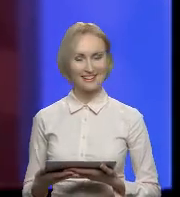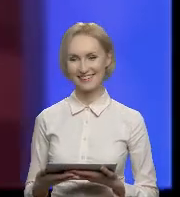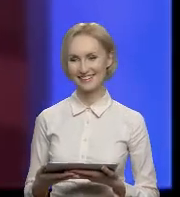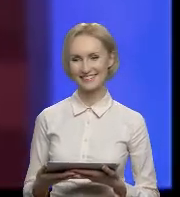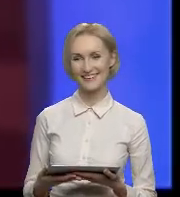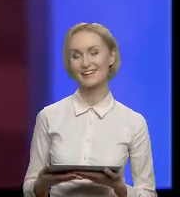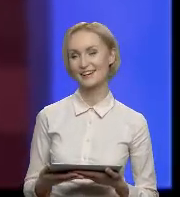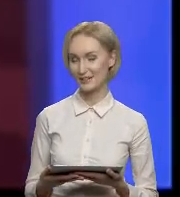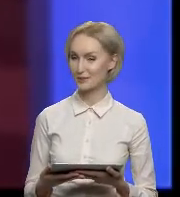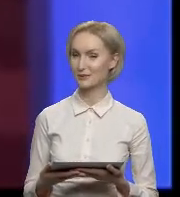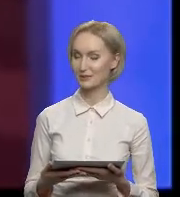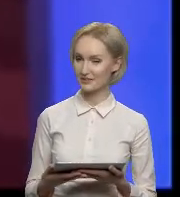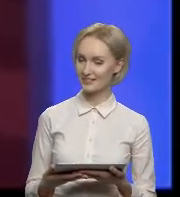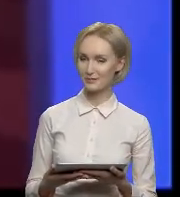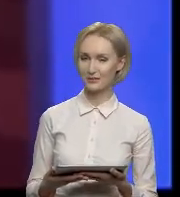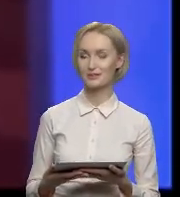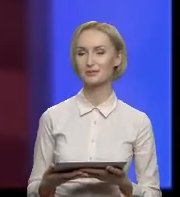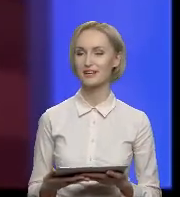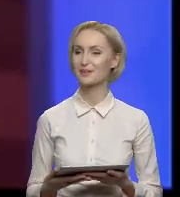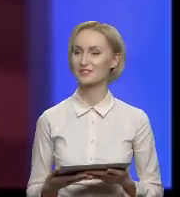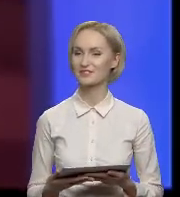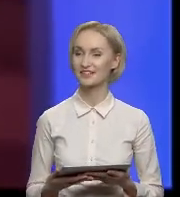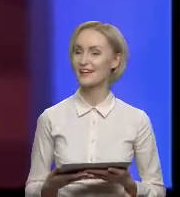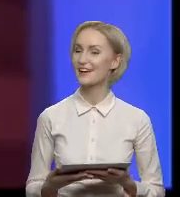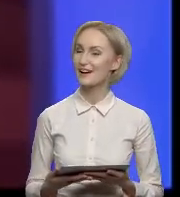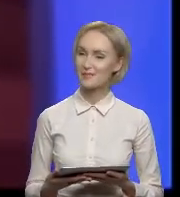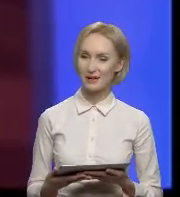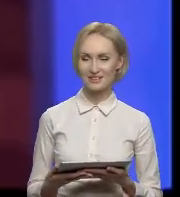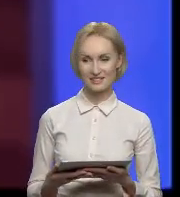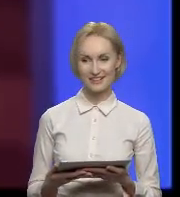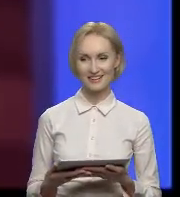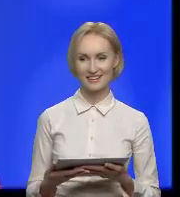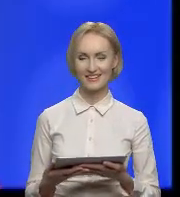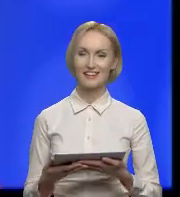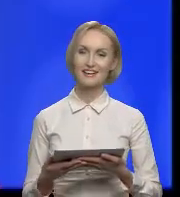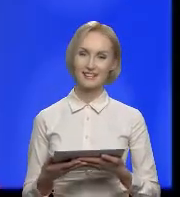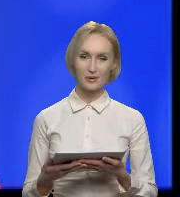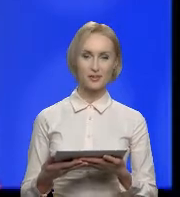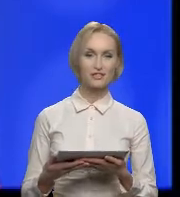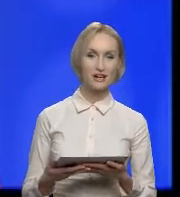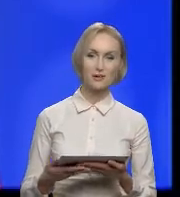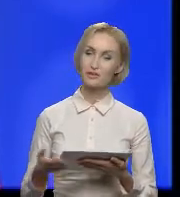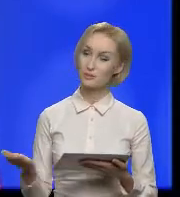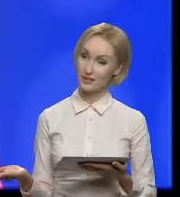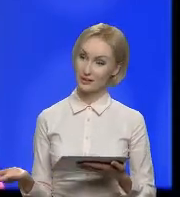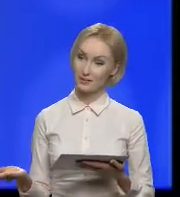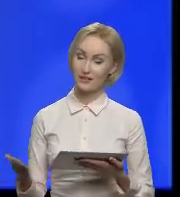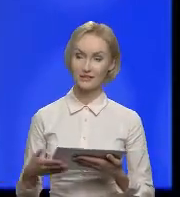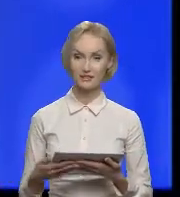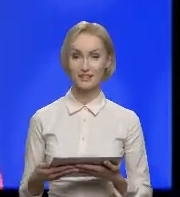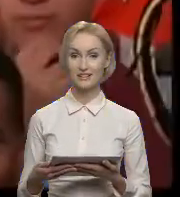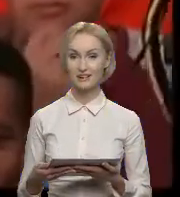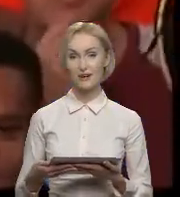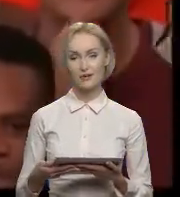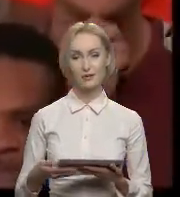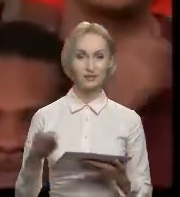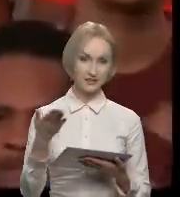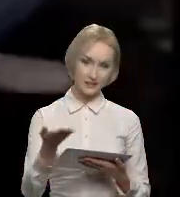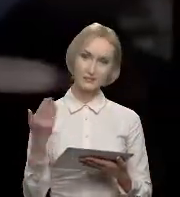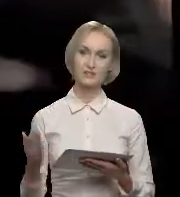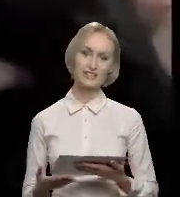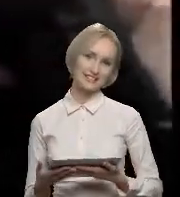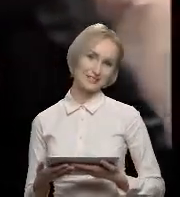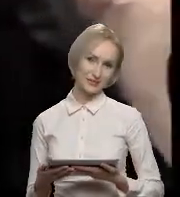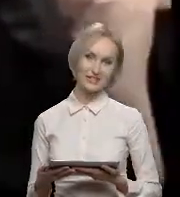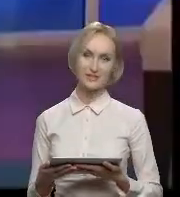Today's show is all about mad moms, doubting dads, and the DNA test that will straighten them. Good. Please welcome my next guest, Victoria, to the show. Victoria, how you doing?